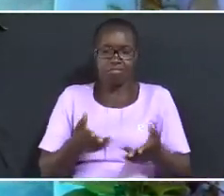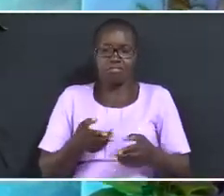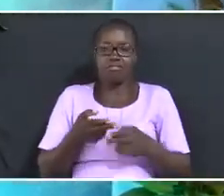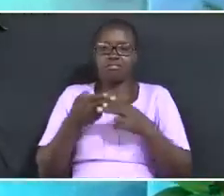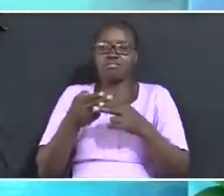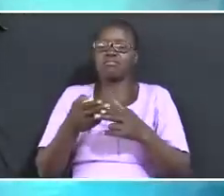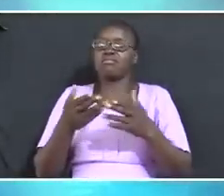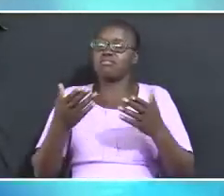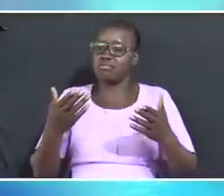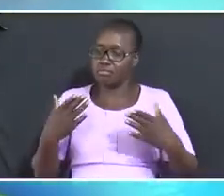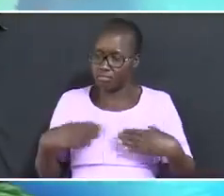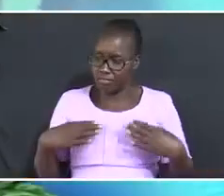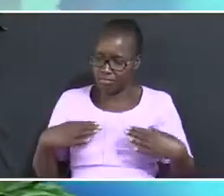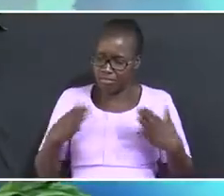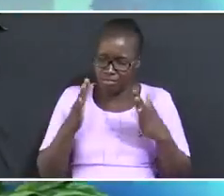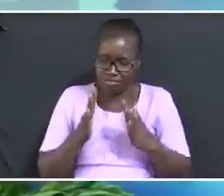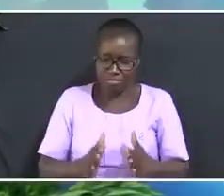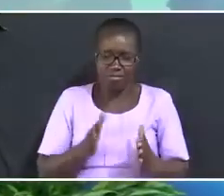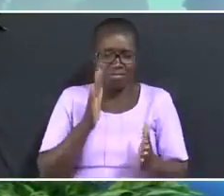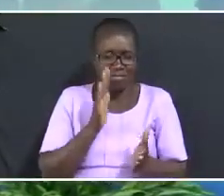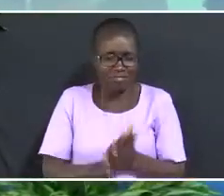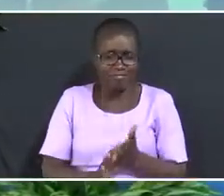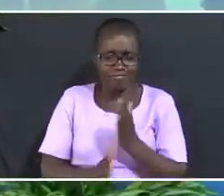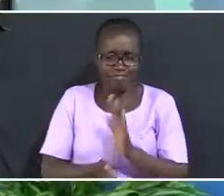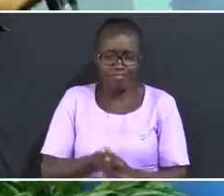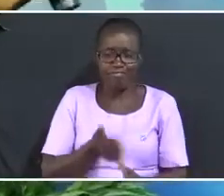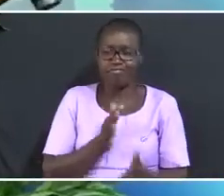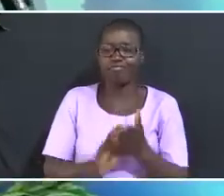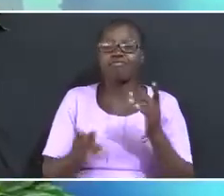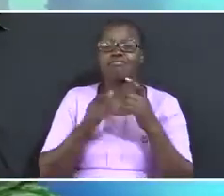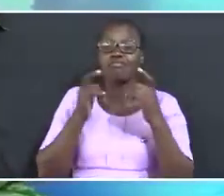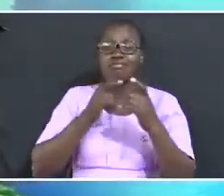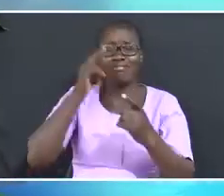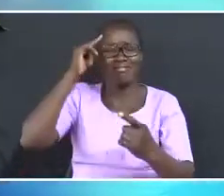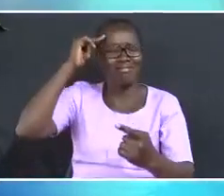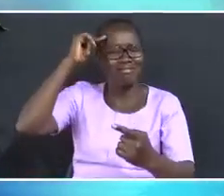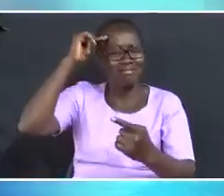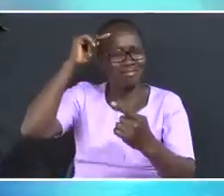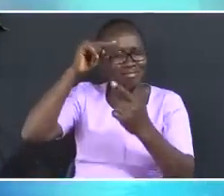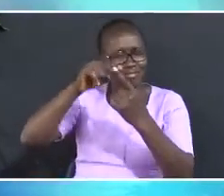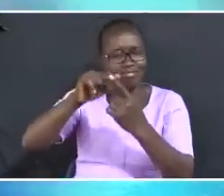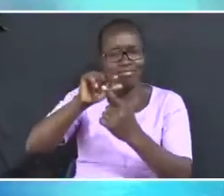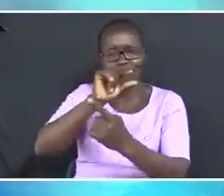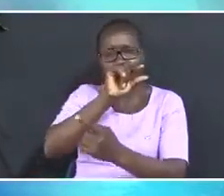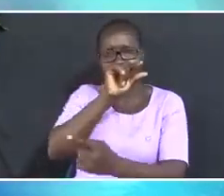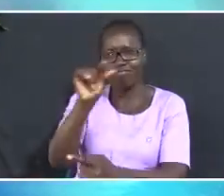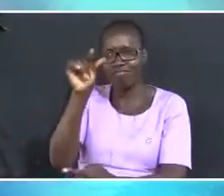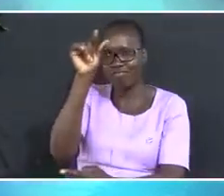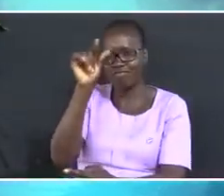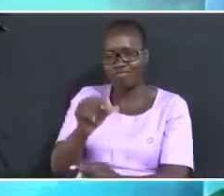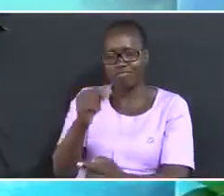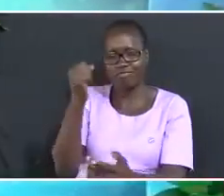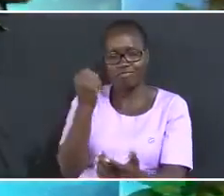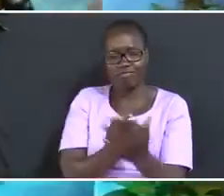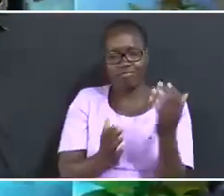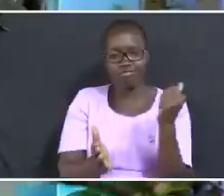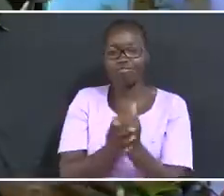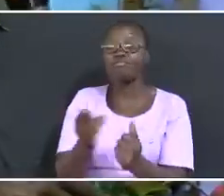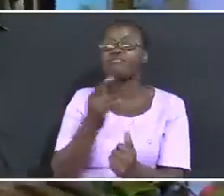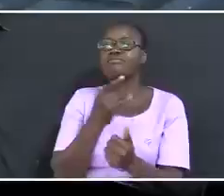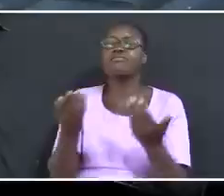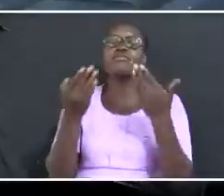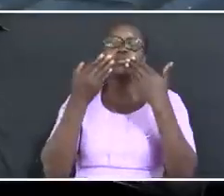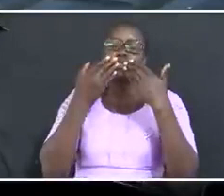of humanity without committing sin until he was put on the cross and said, it is